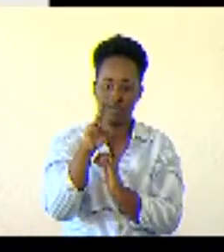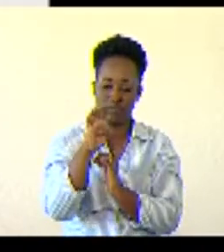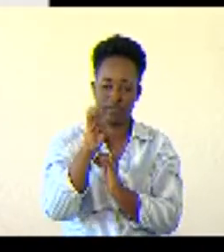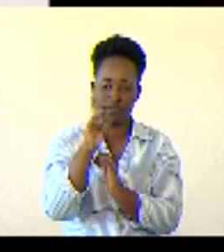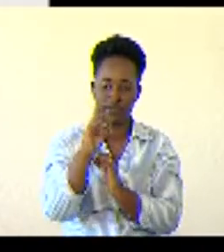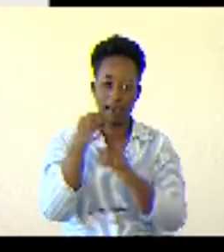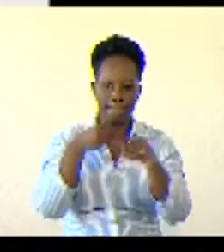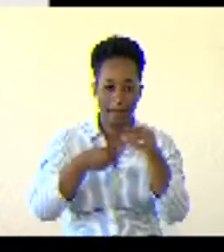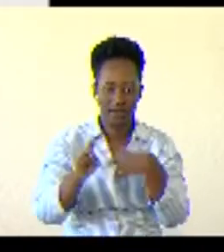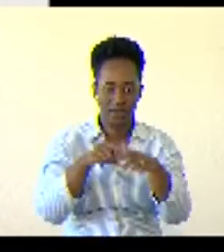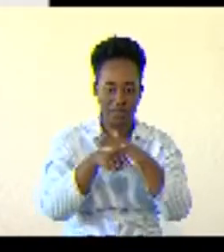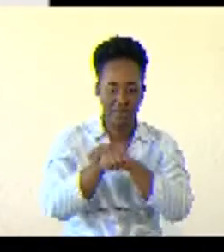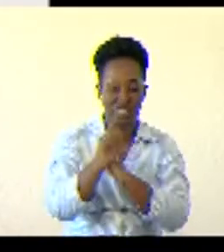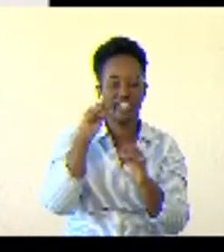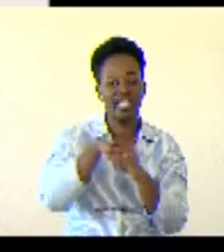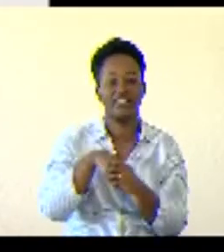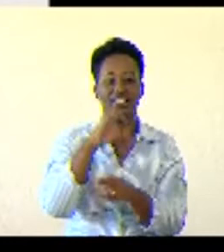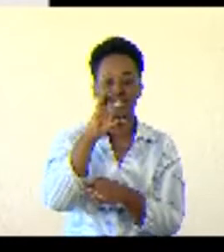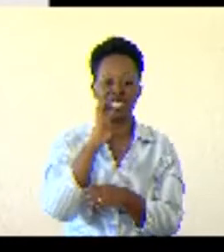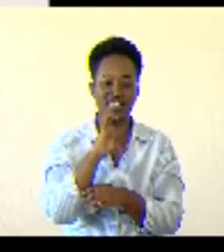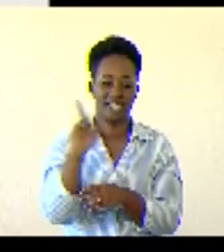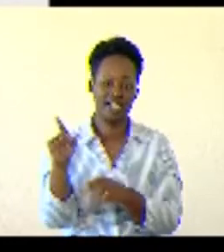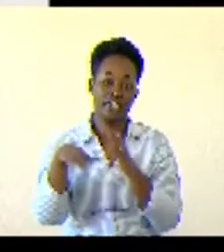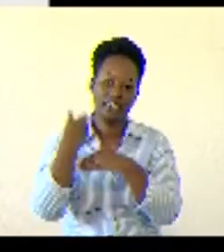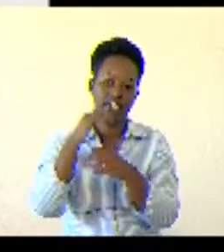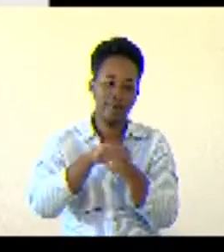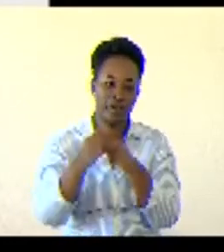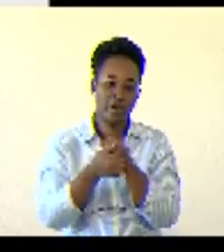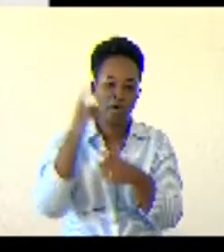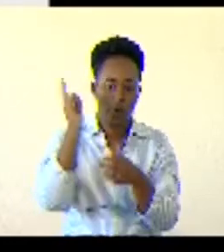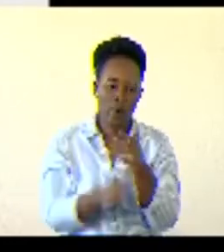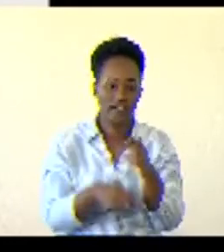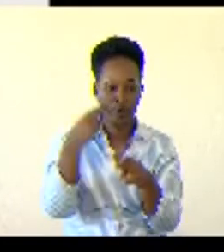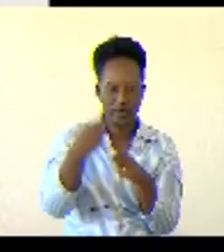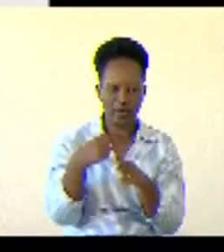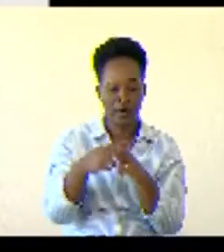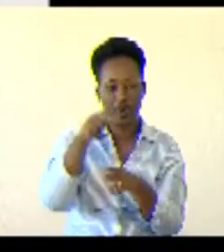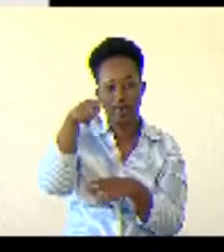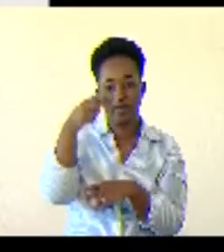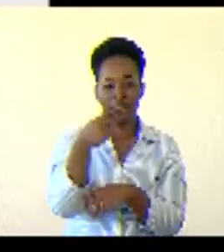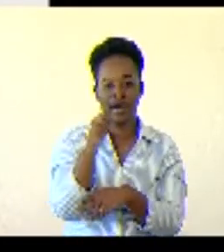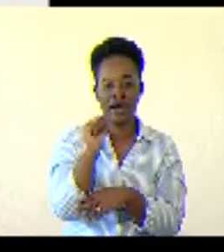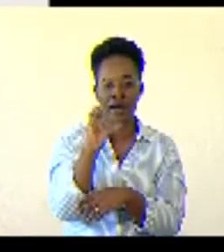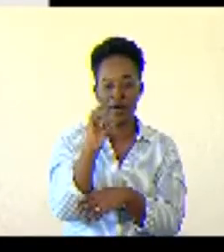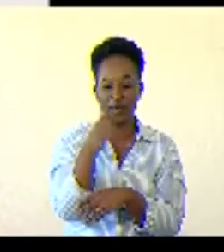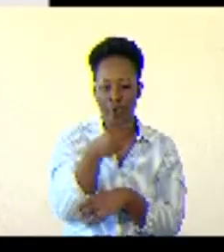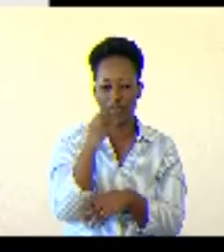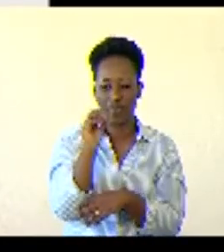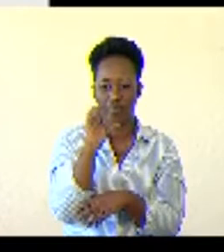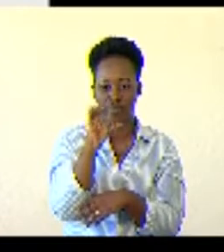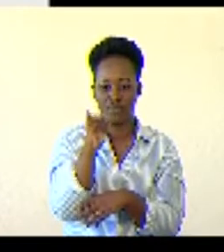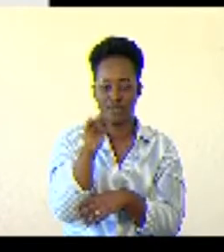solid materials from forming what we call phagocytic vesicles. phagocytic vesicles, that is some